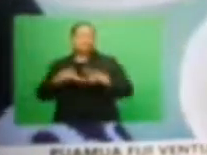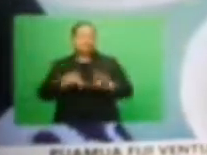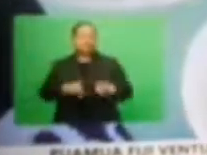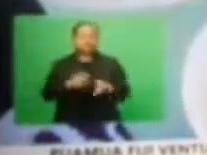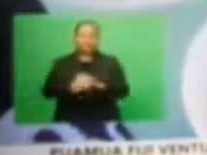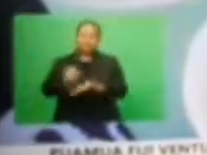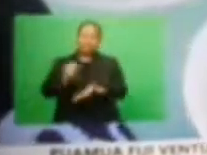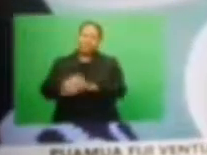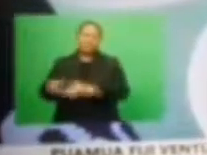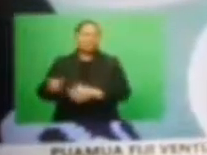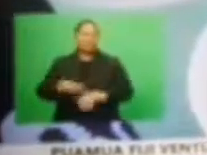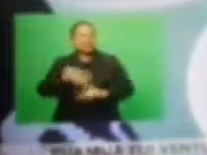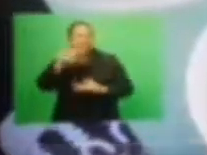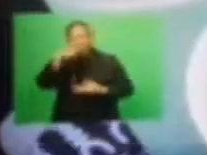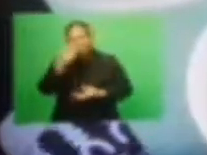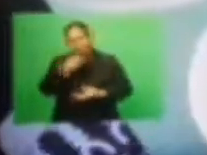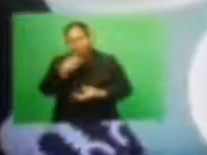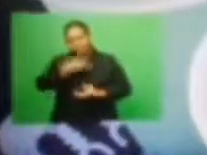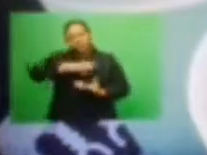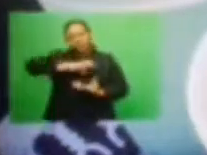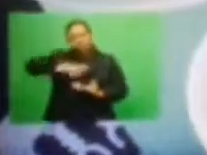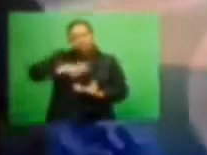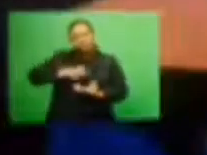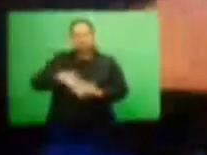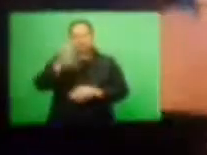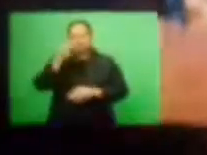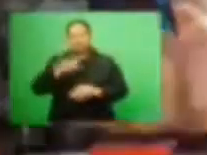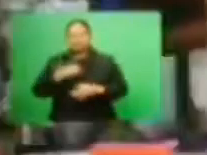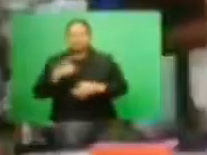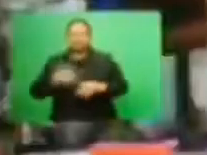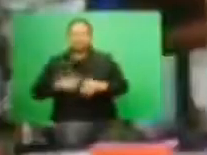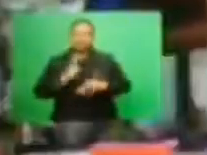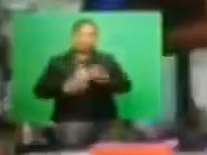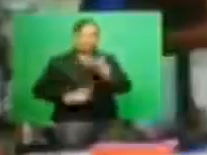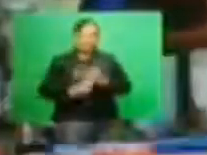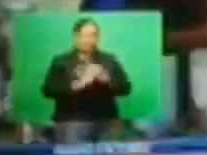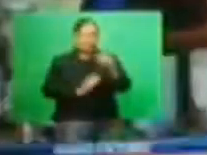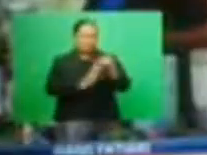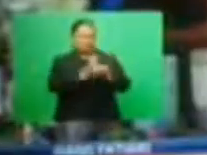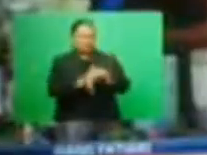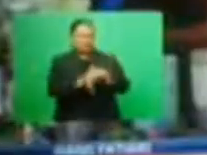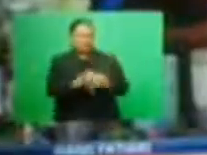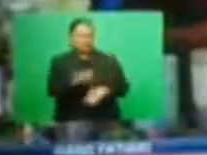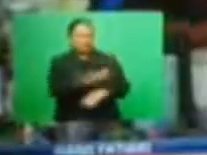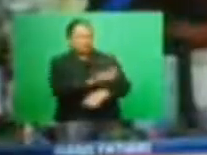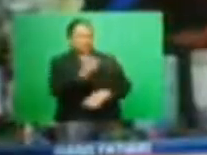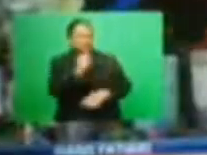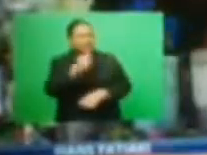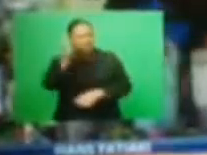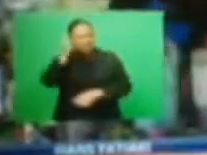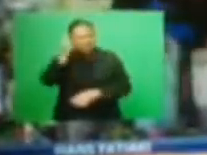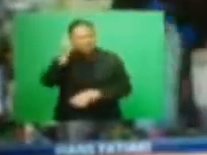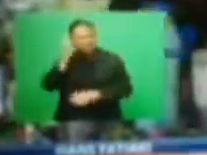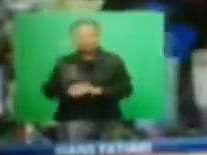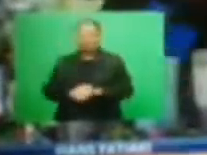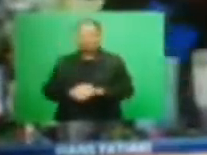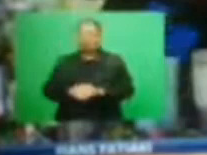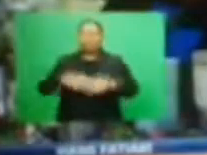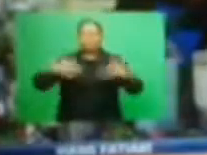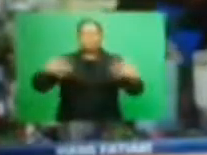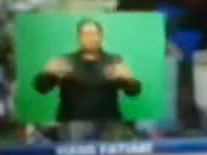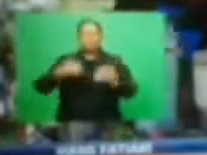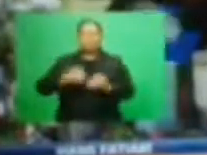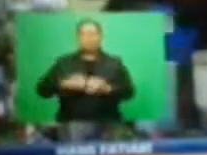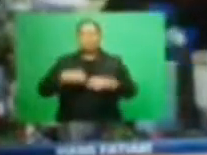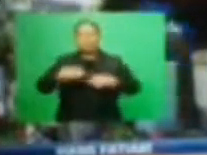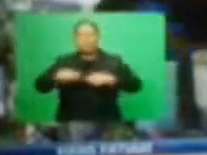food and juice, to try and cushion the impact of the pandemic. Coming from Nandi, obviously Suva has like a bigger market, offers like